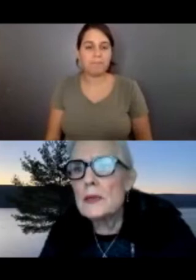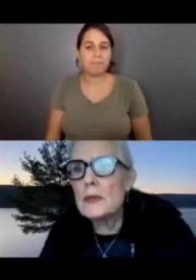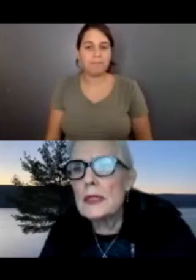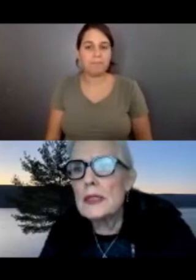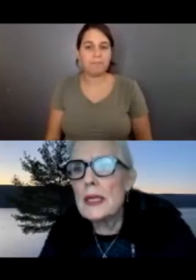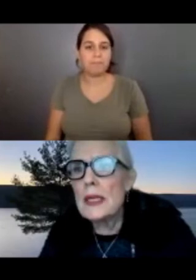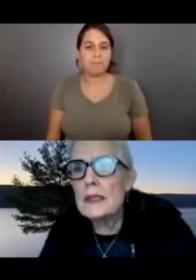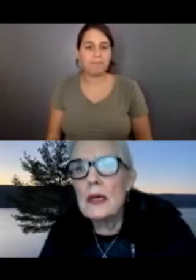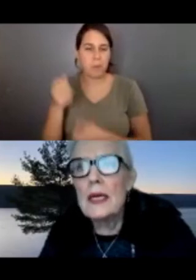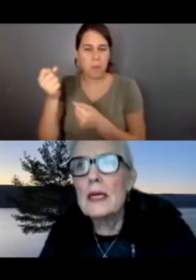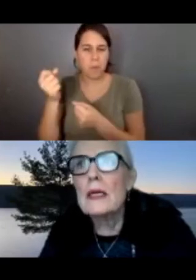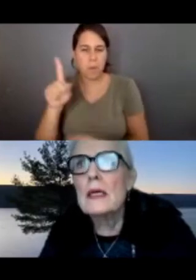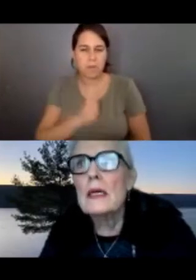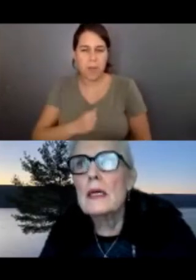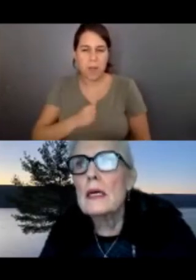Just one second, sorry.